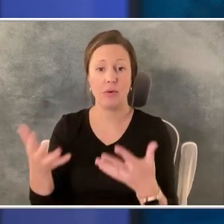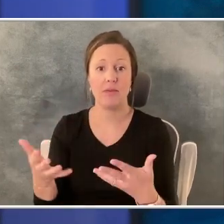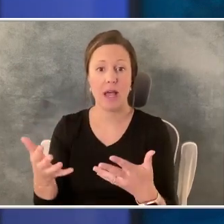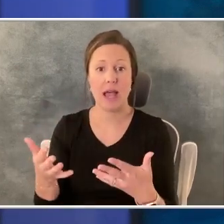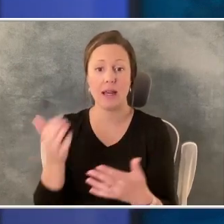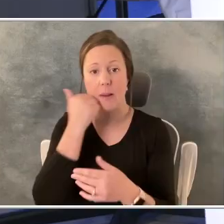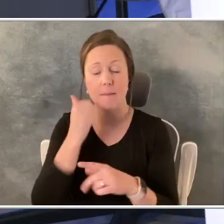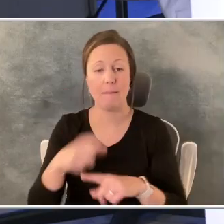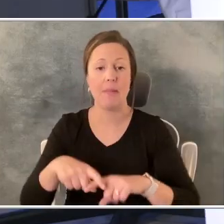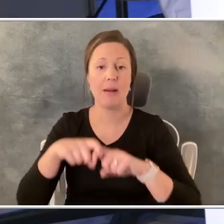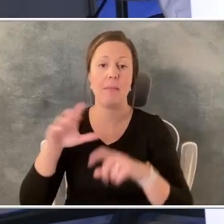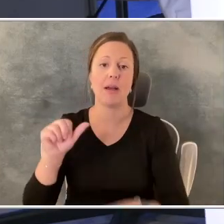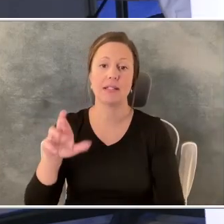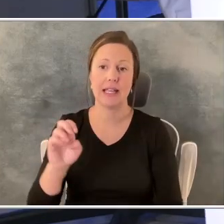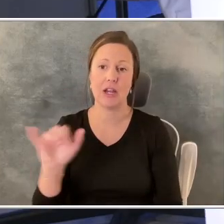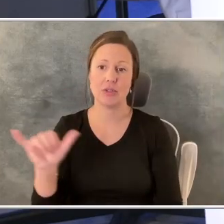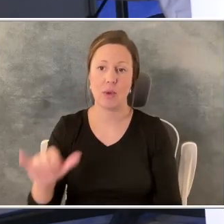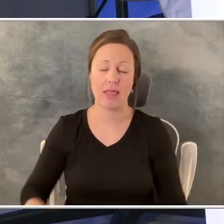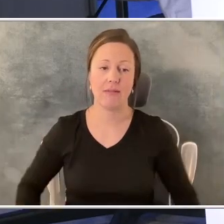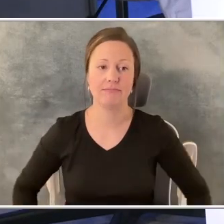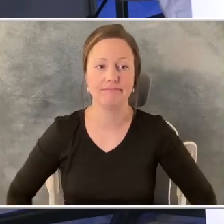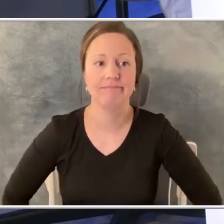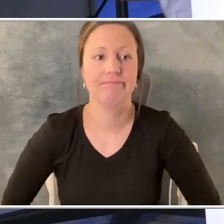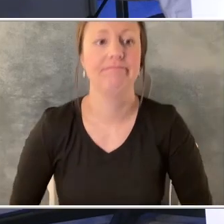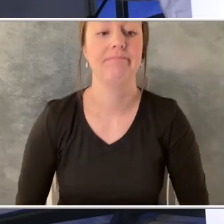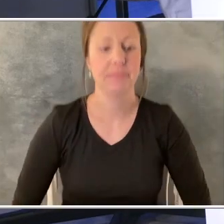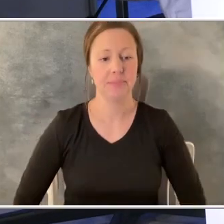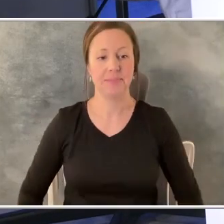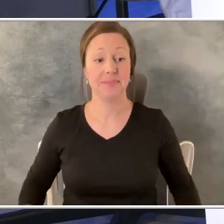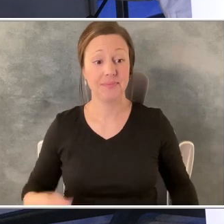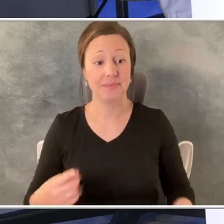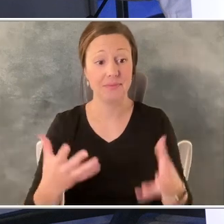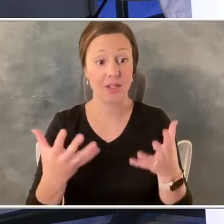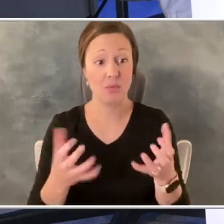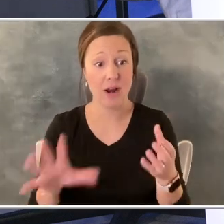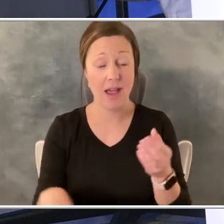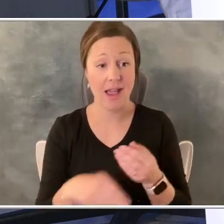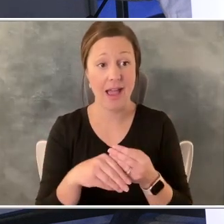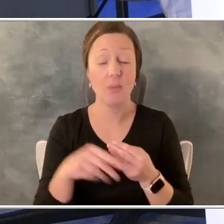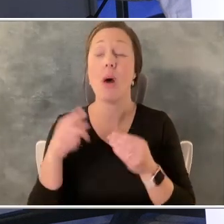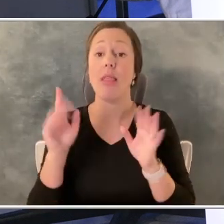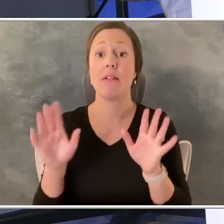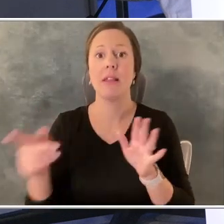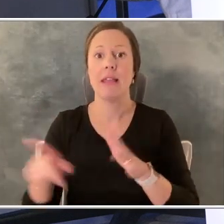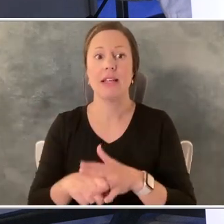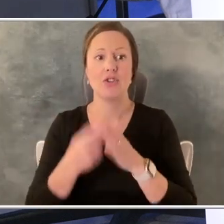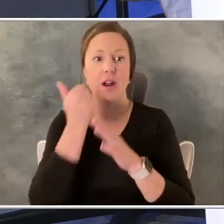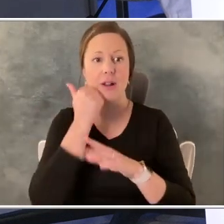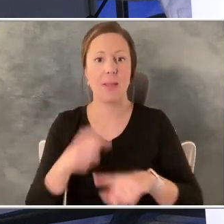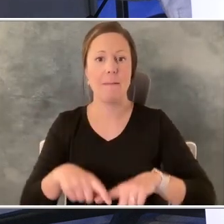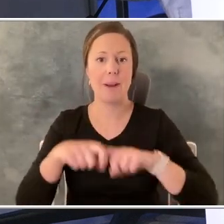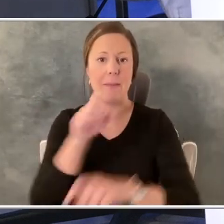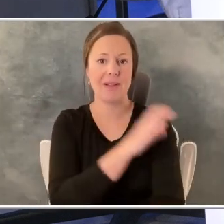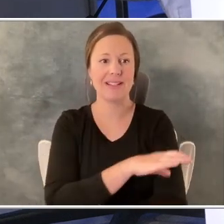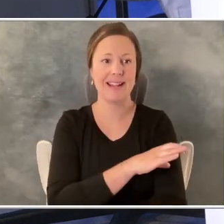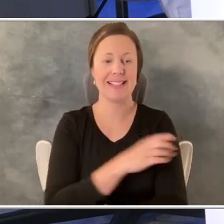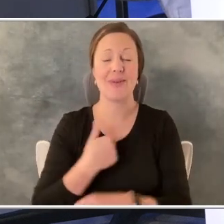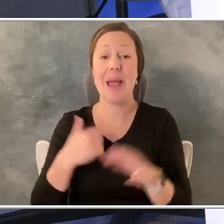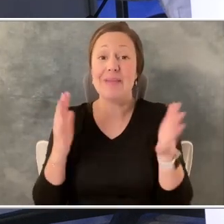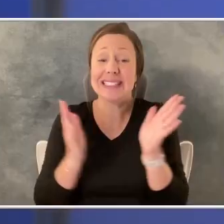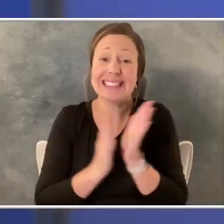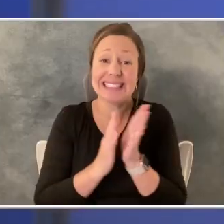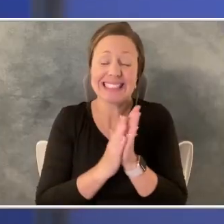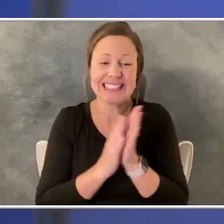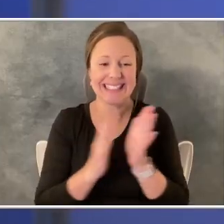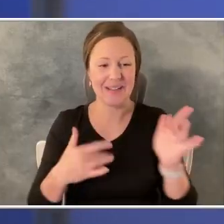care as well. Dr. Haver, did you have something to add? Well, they've started a menopause clinic, which I'm just applauding so hard. It's a